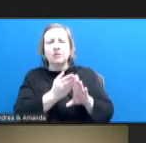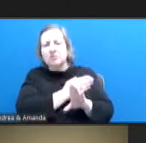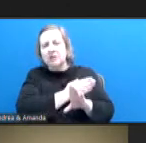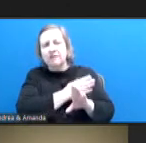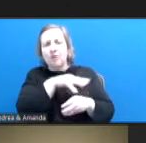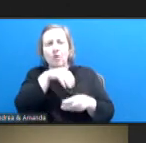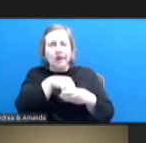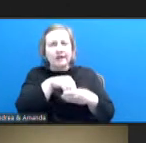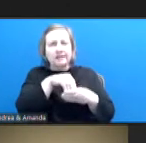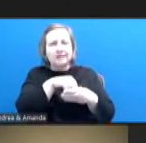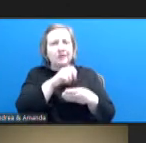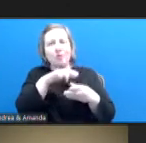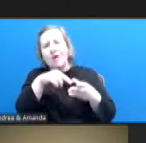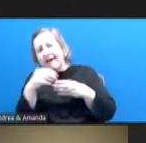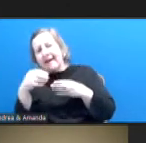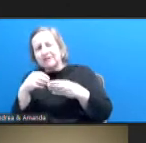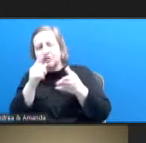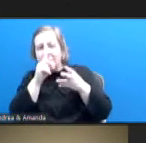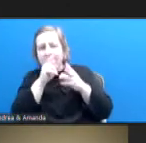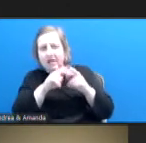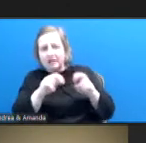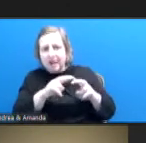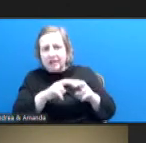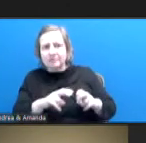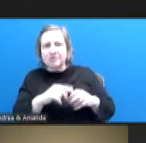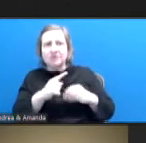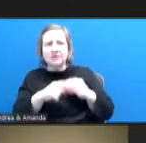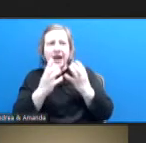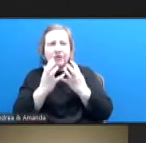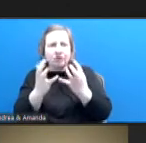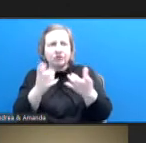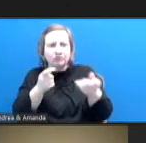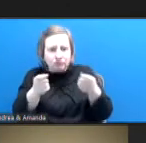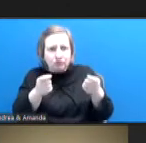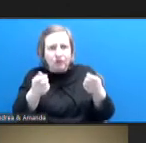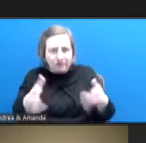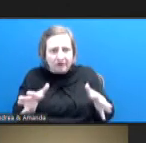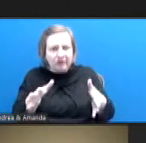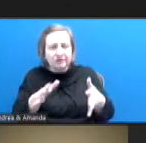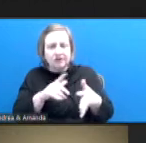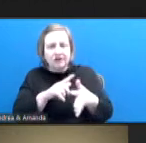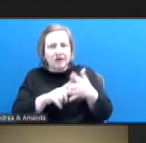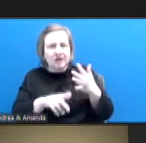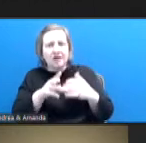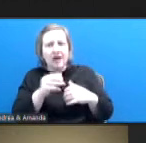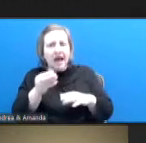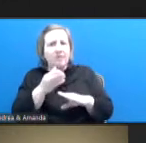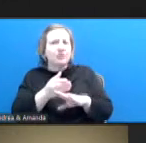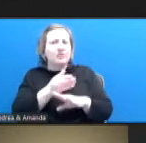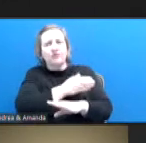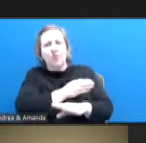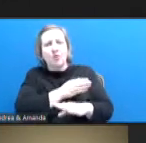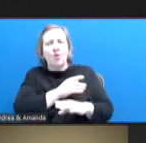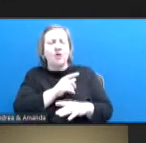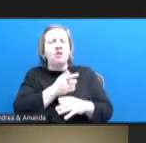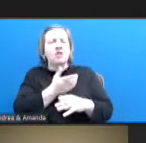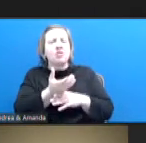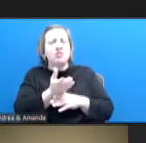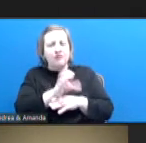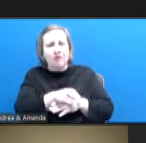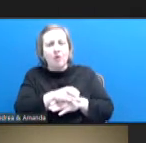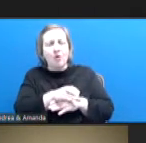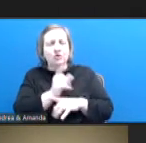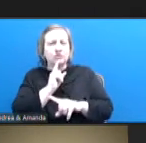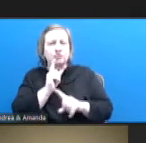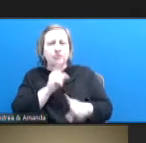or external assessment on crowd control was completed, and before the force directive of